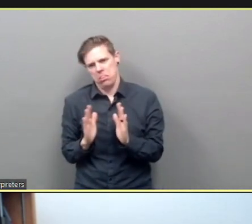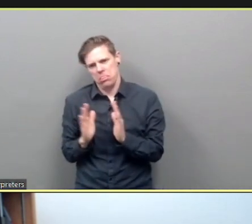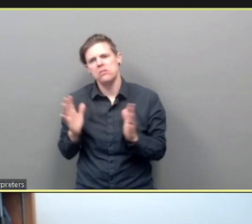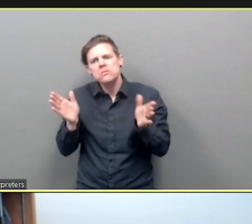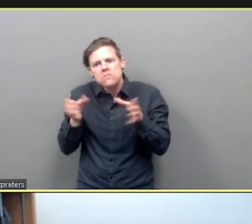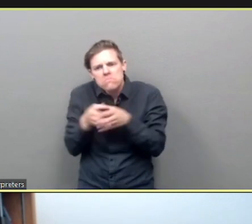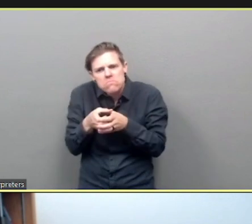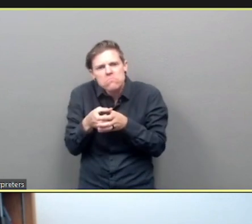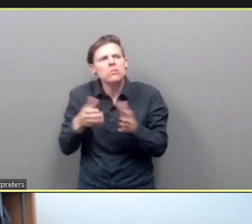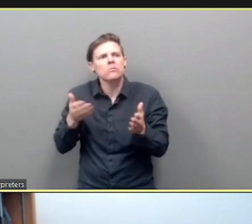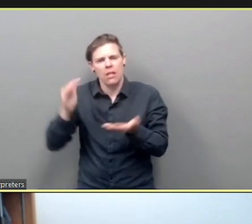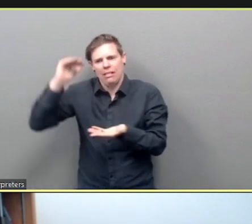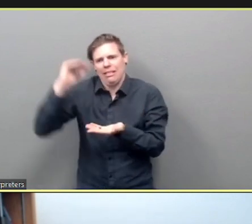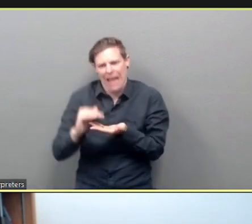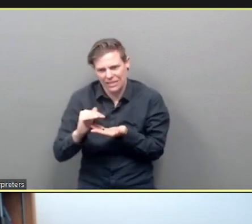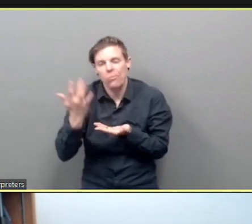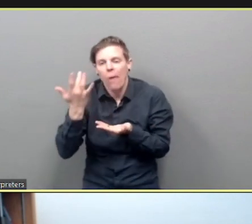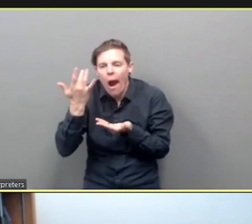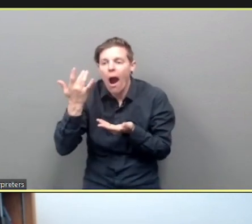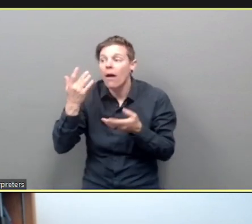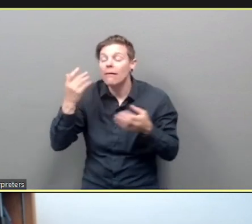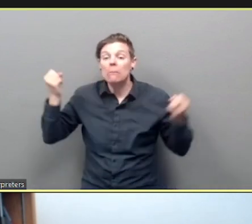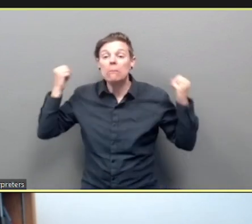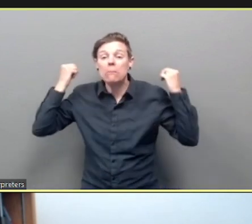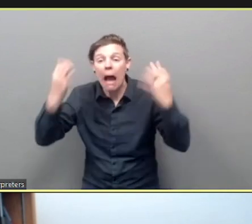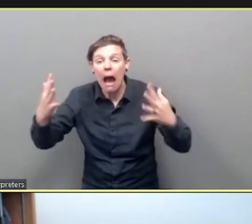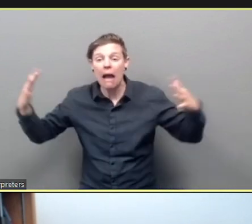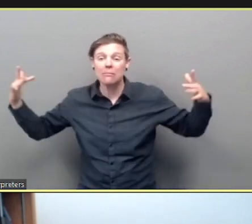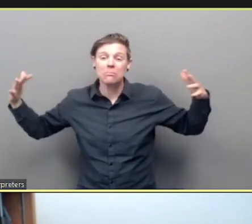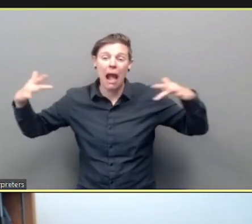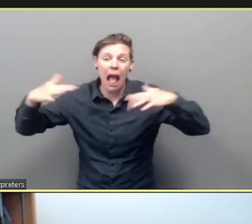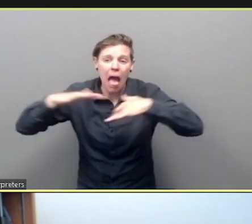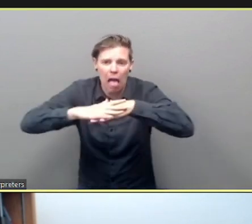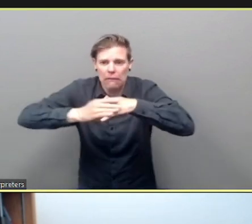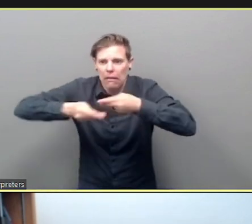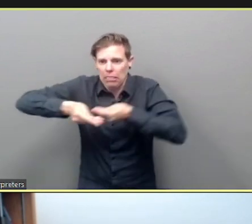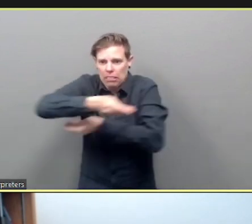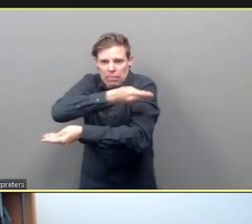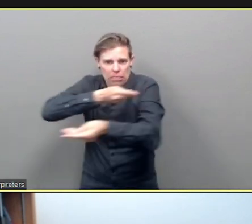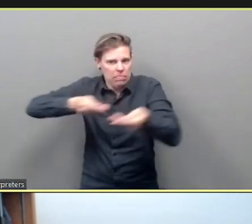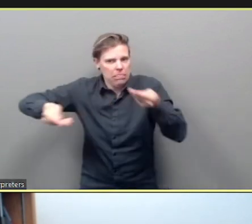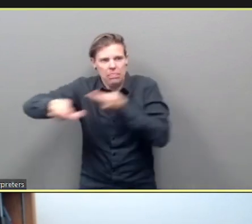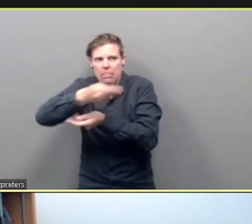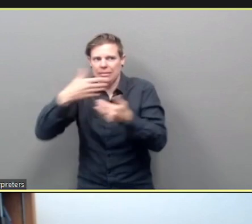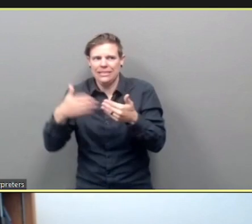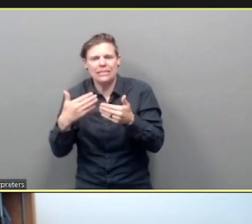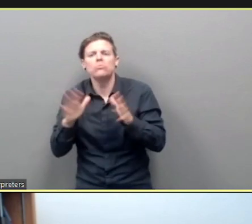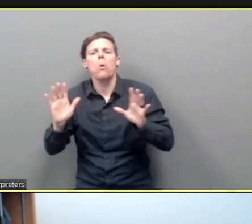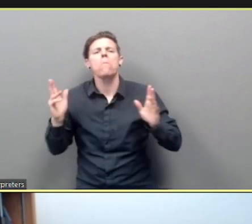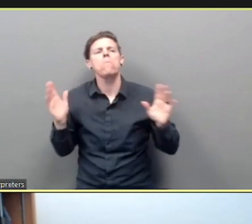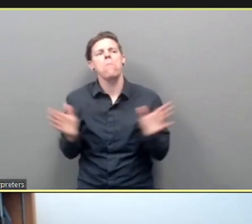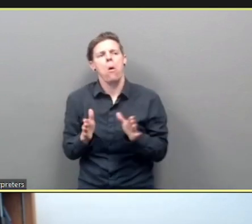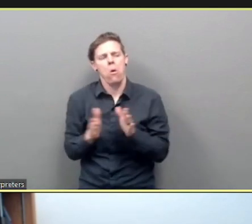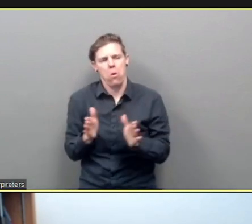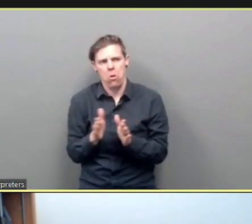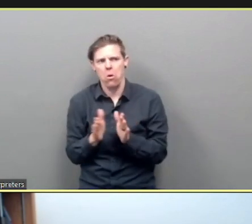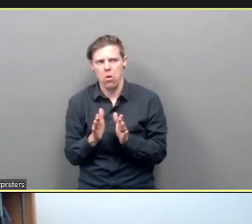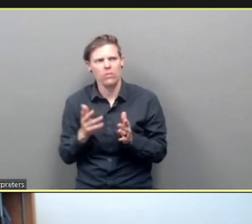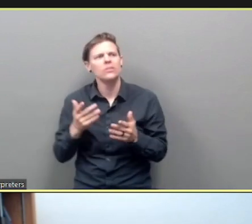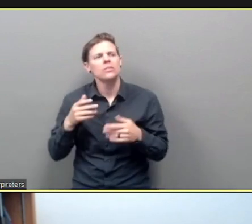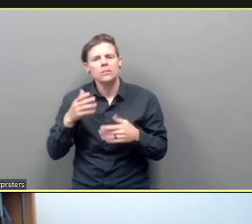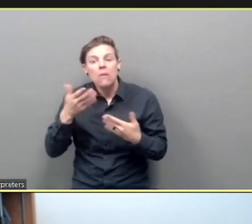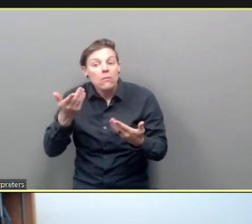during the holiday season. And then, as always, get tested if you have symptoms of COVID-19, or if you're a